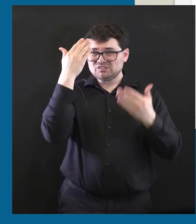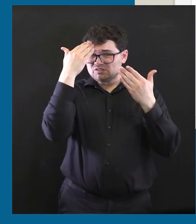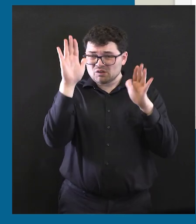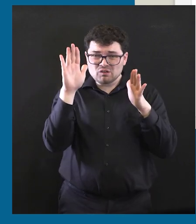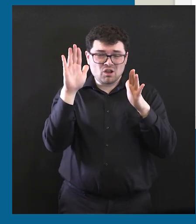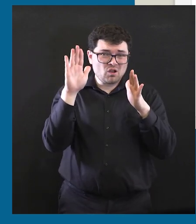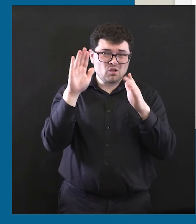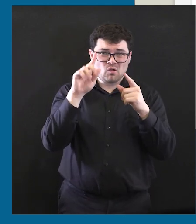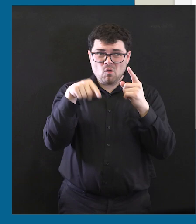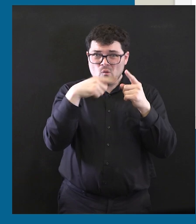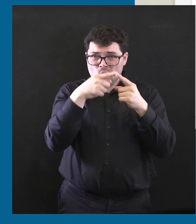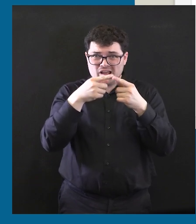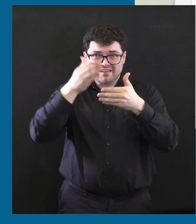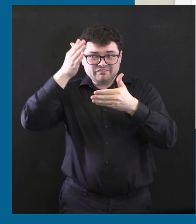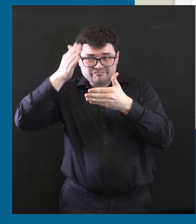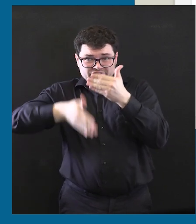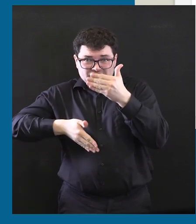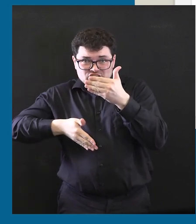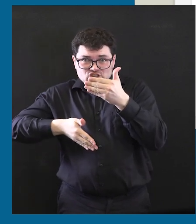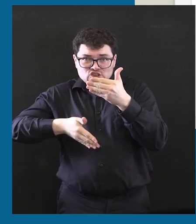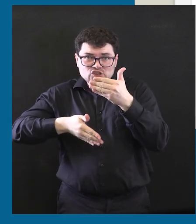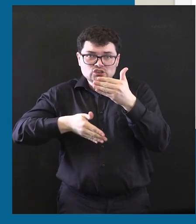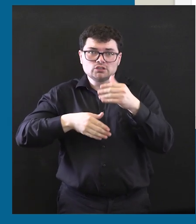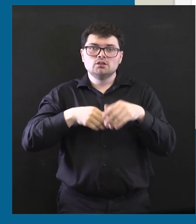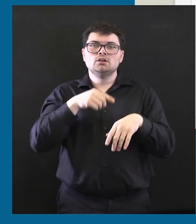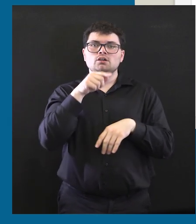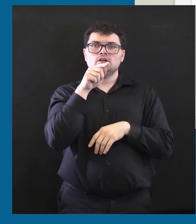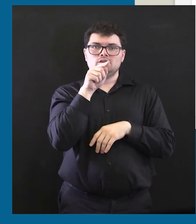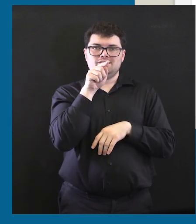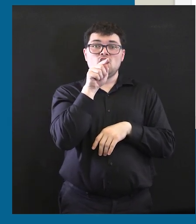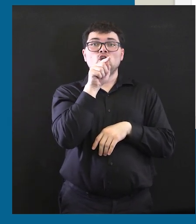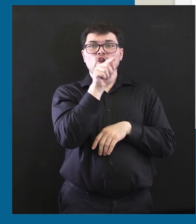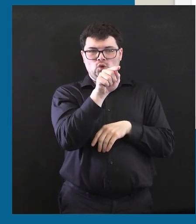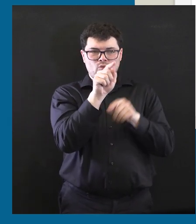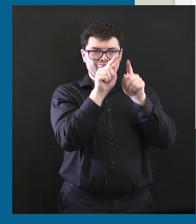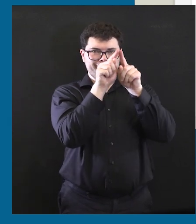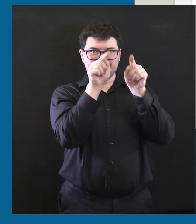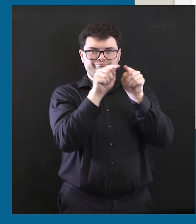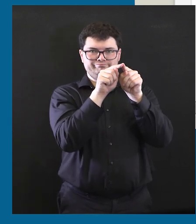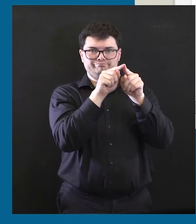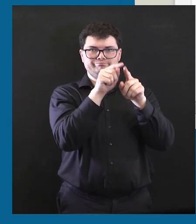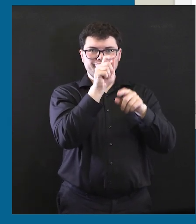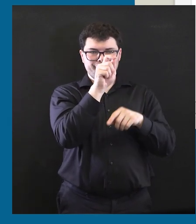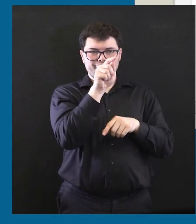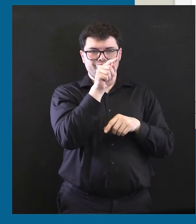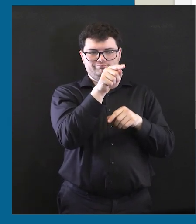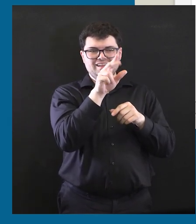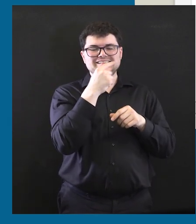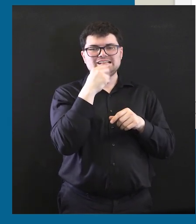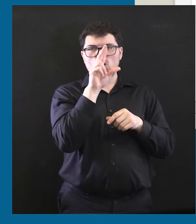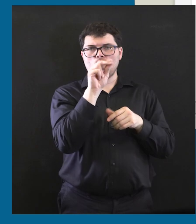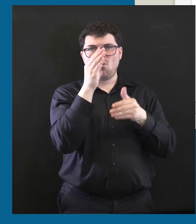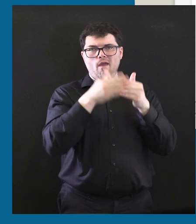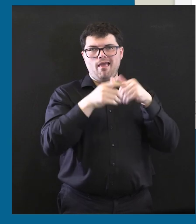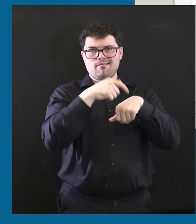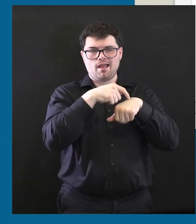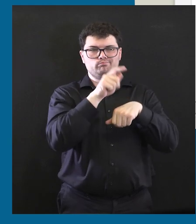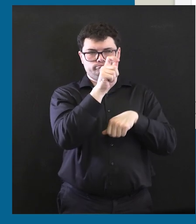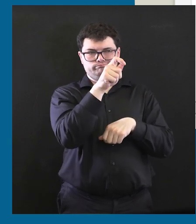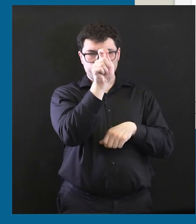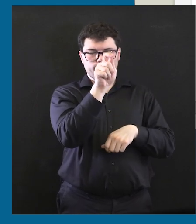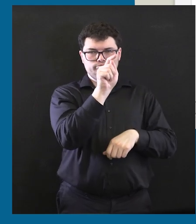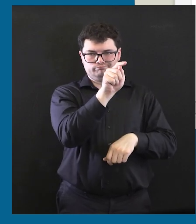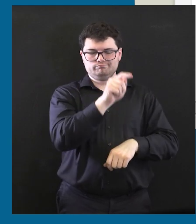If you don't know the ending time of the event, then click on the box that says no